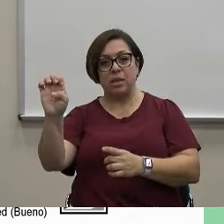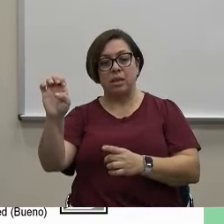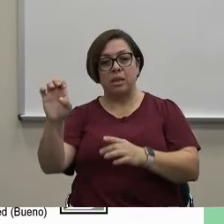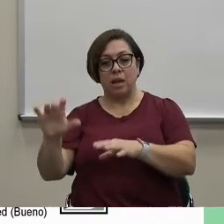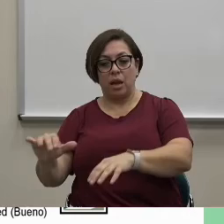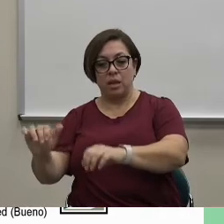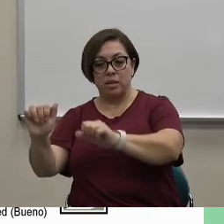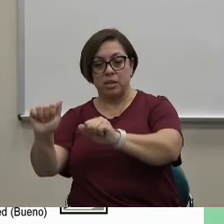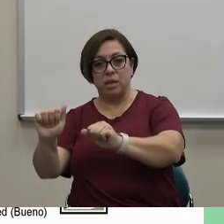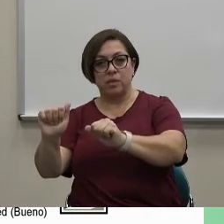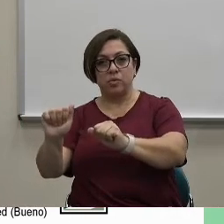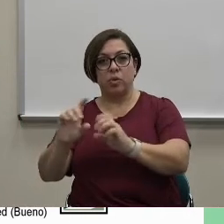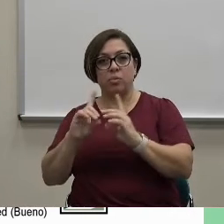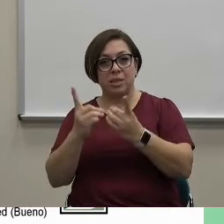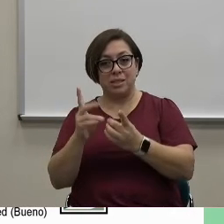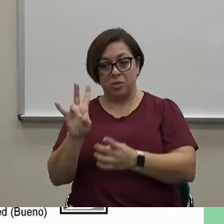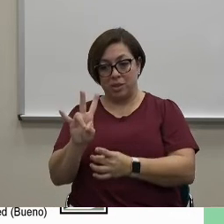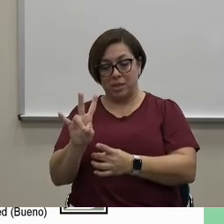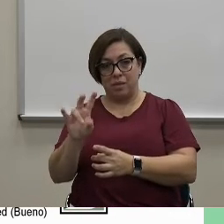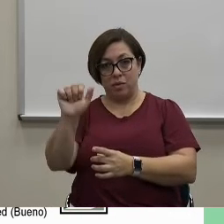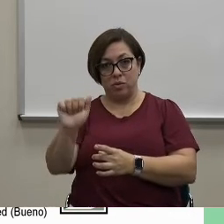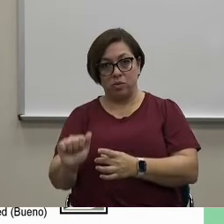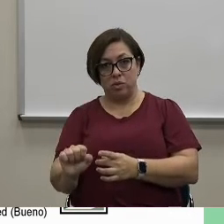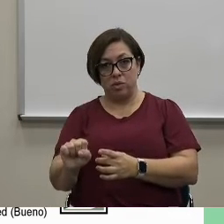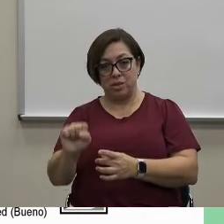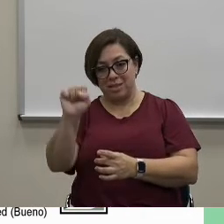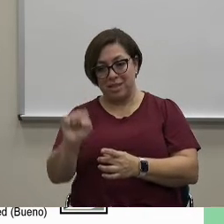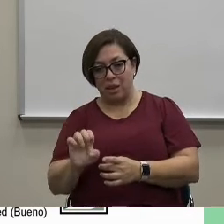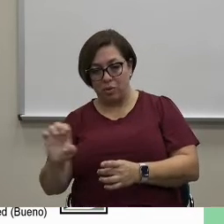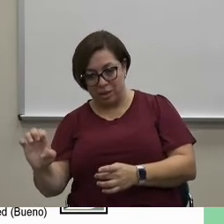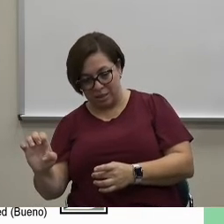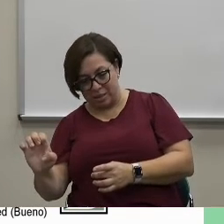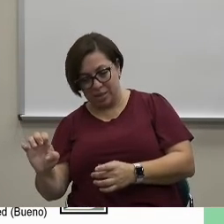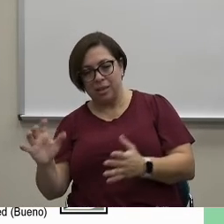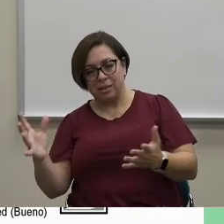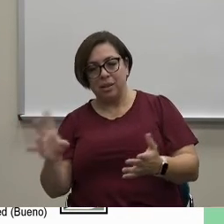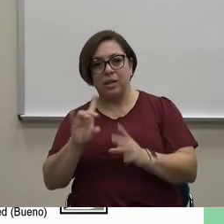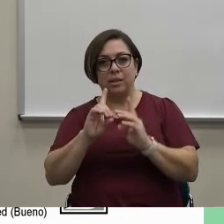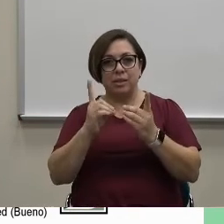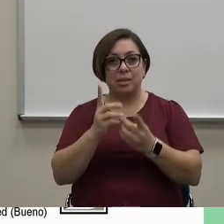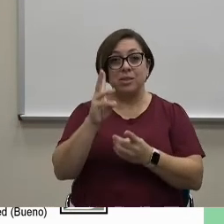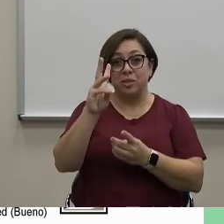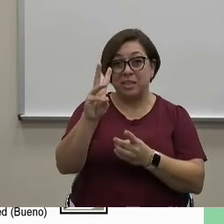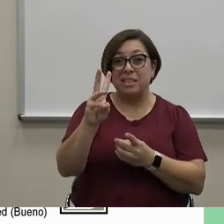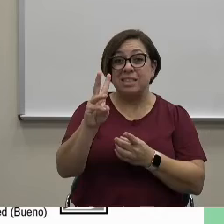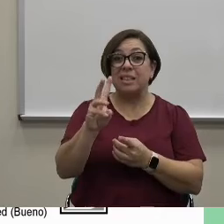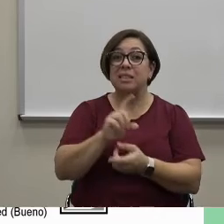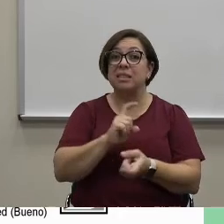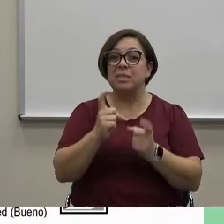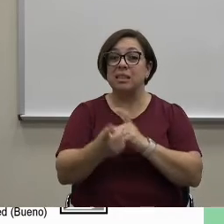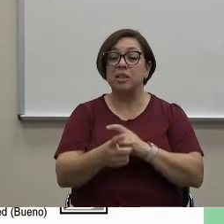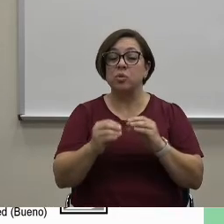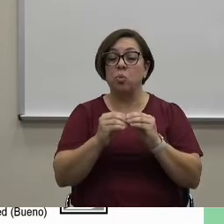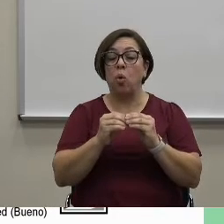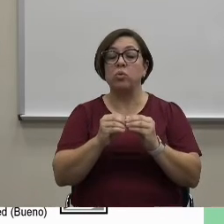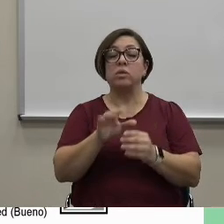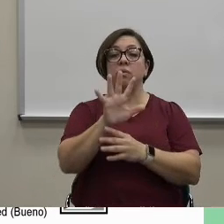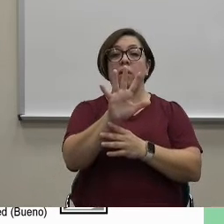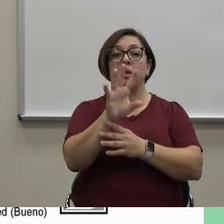the southeast side. And so District 6 is probably the most pronounced changes in District 5, 6, and 7